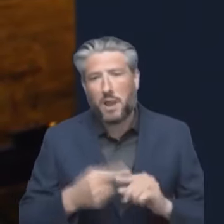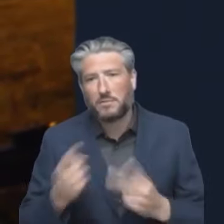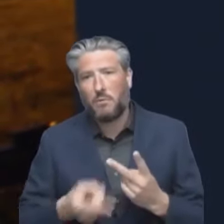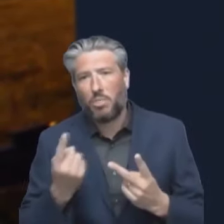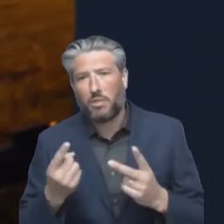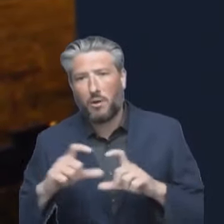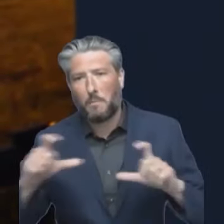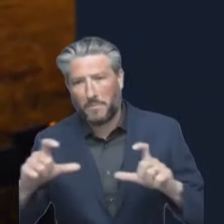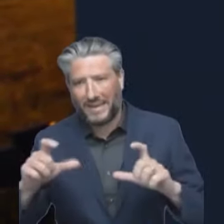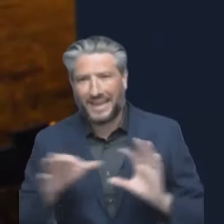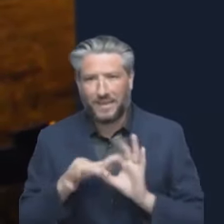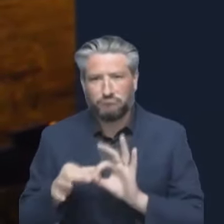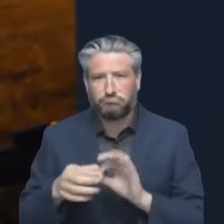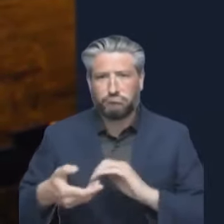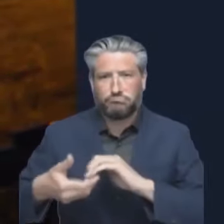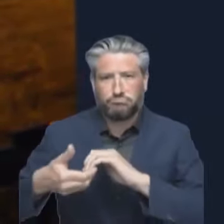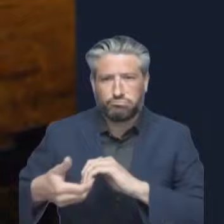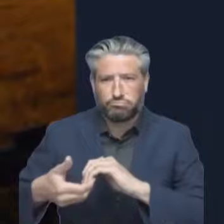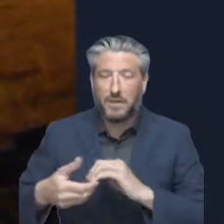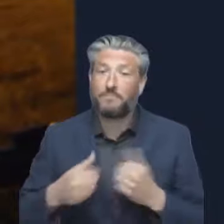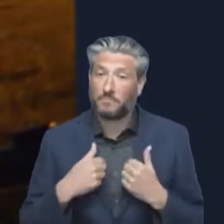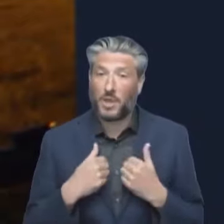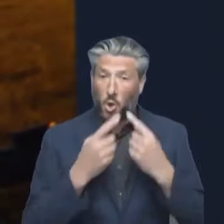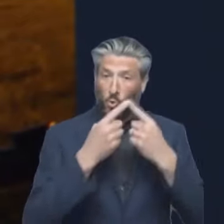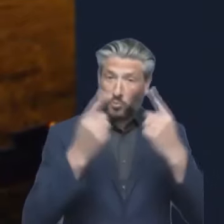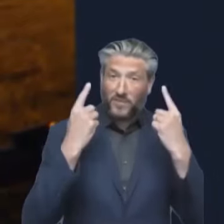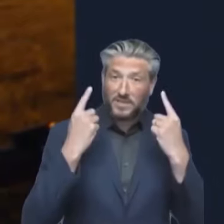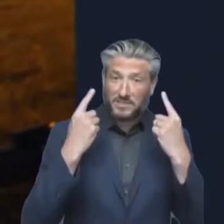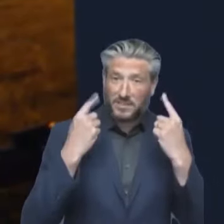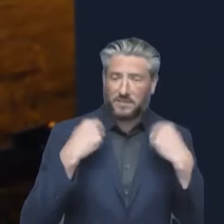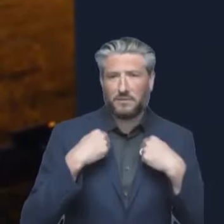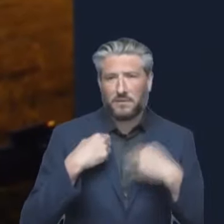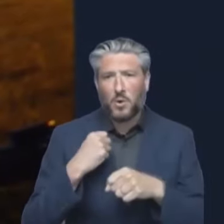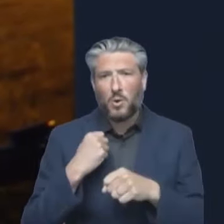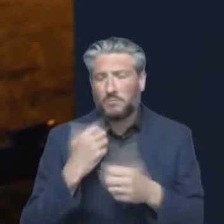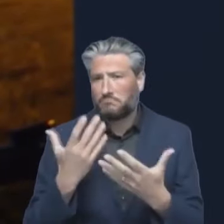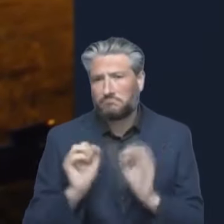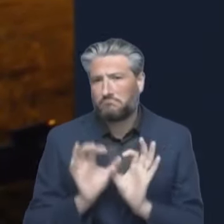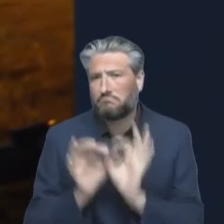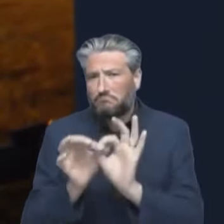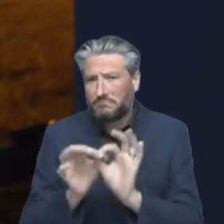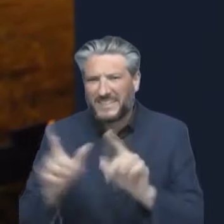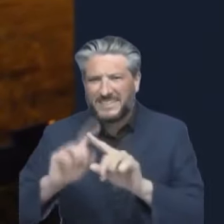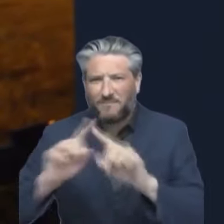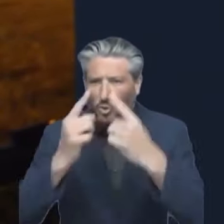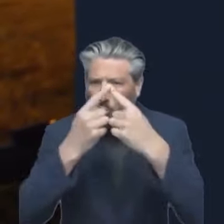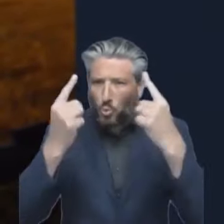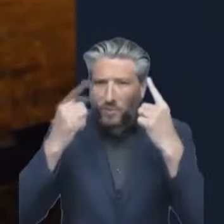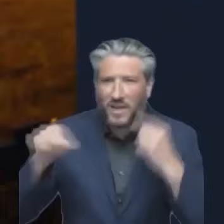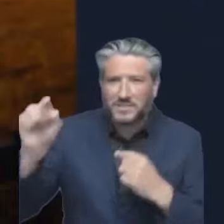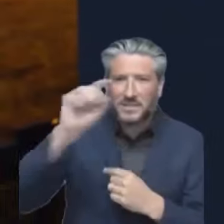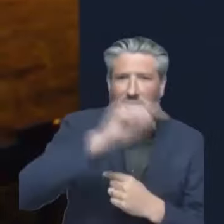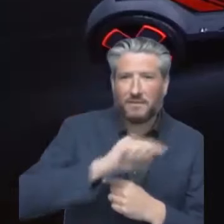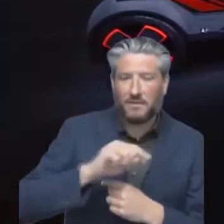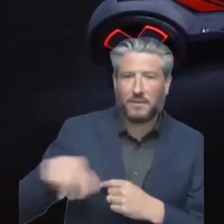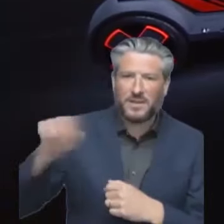University will also collaborate very closely with our academic partners who are very well known on applied research